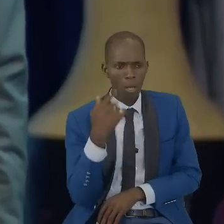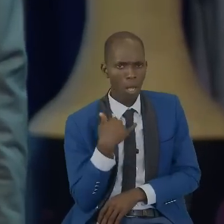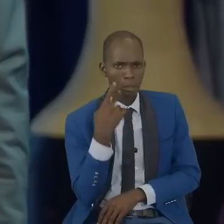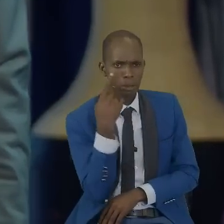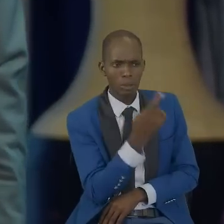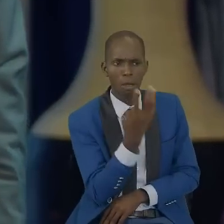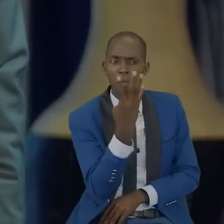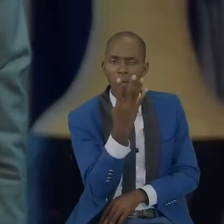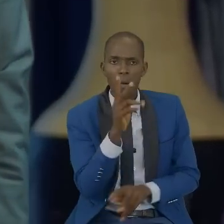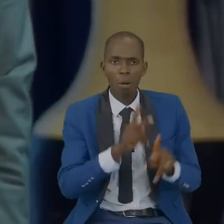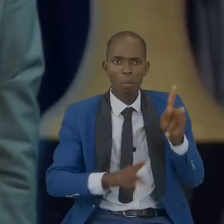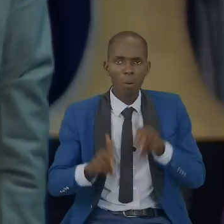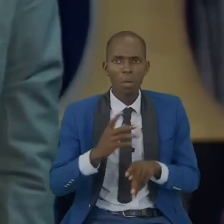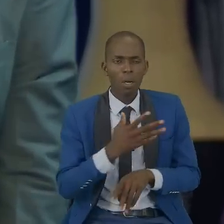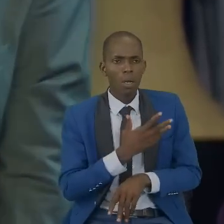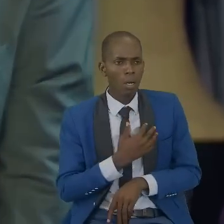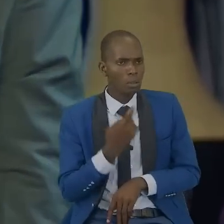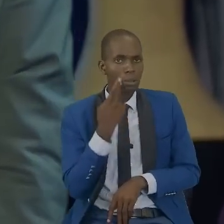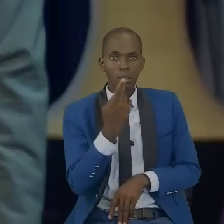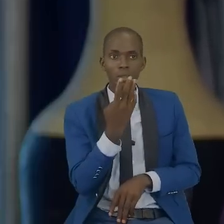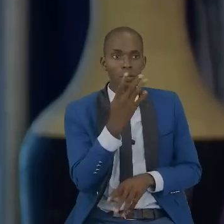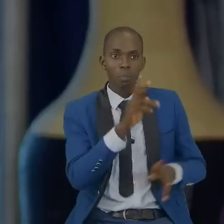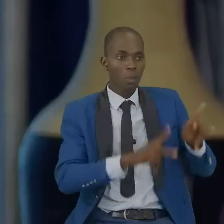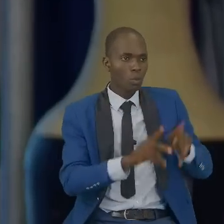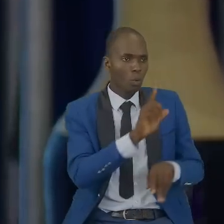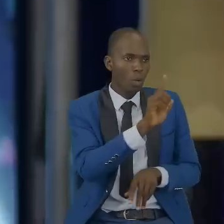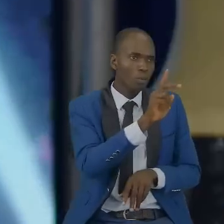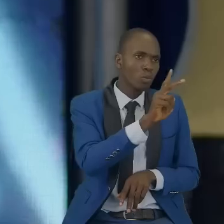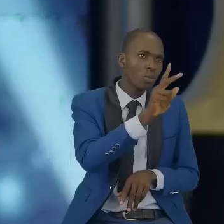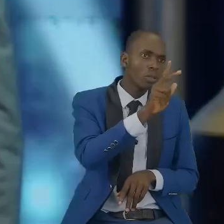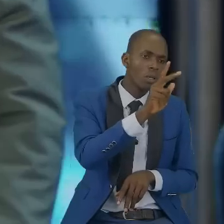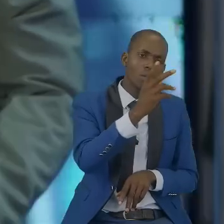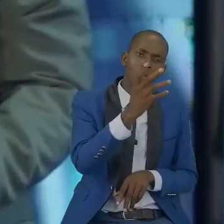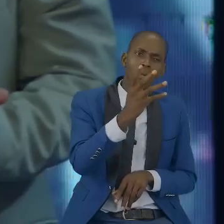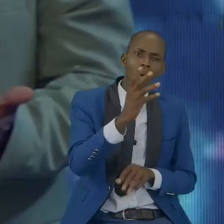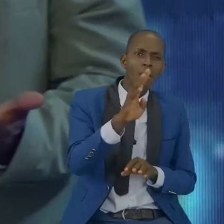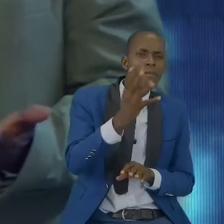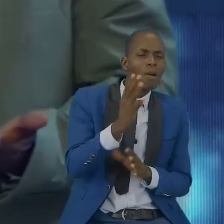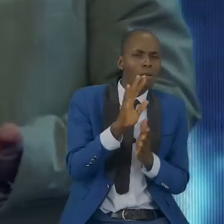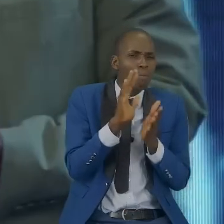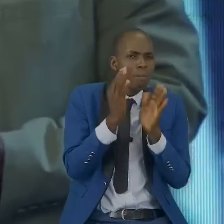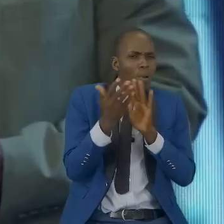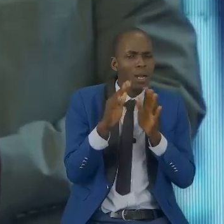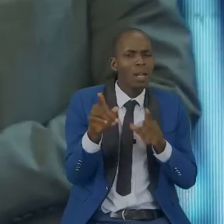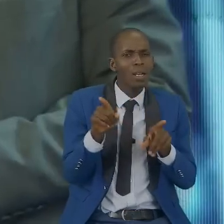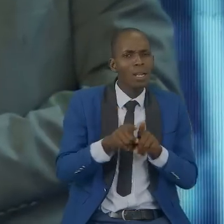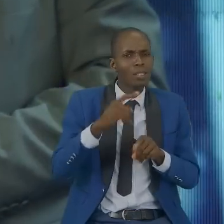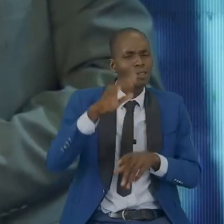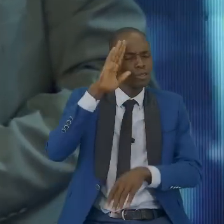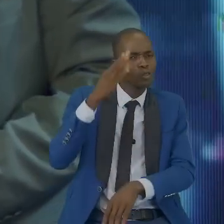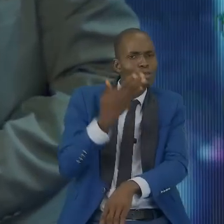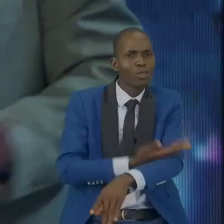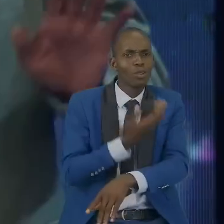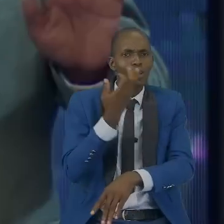and they stand up, and they're walking. That's number one, number two, number three. And the appearance of the fourth one is like the very